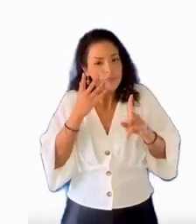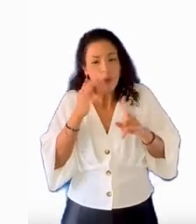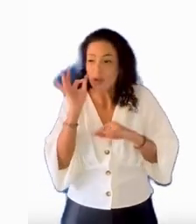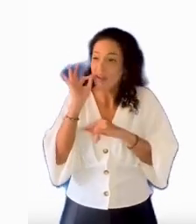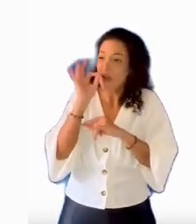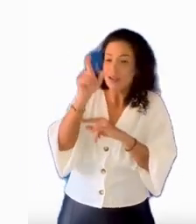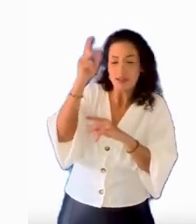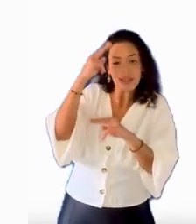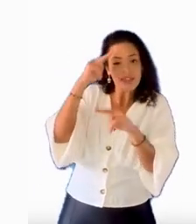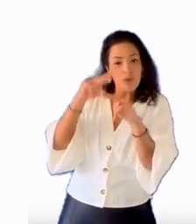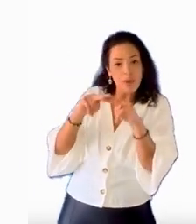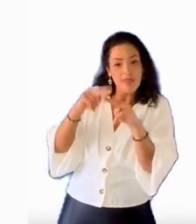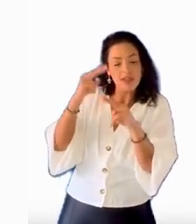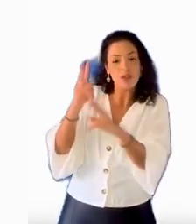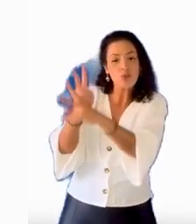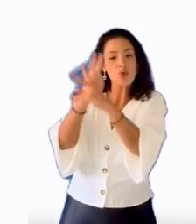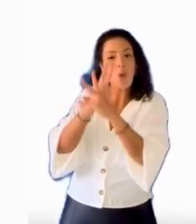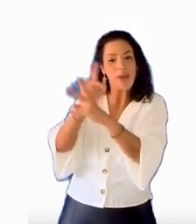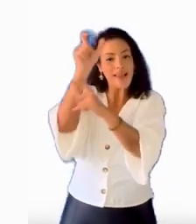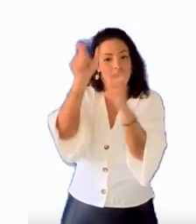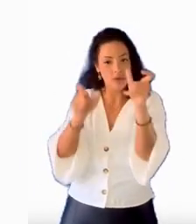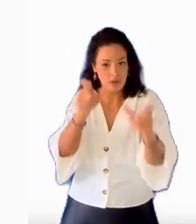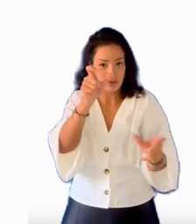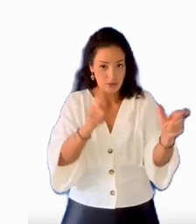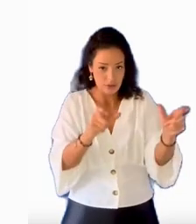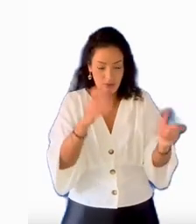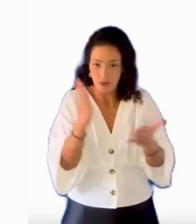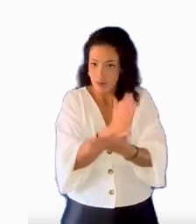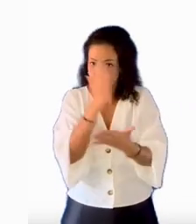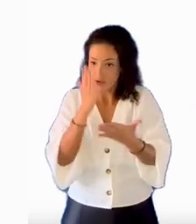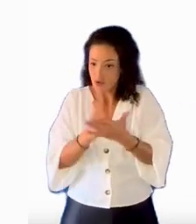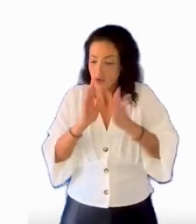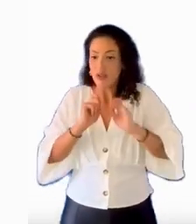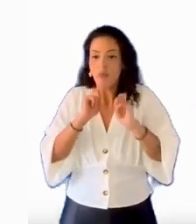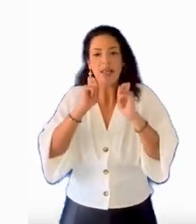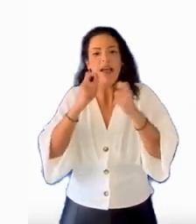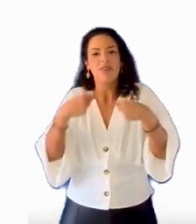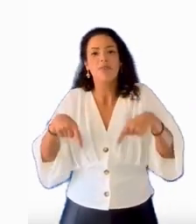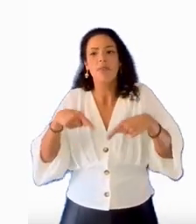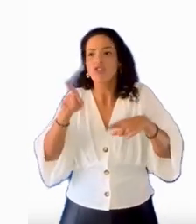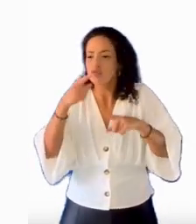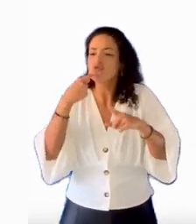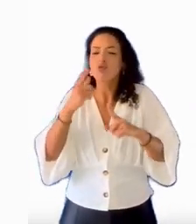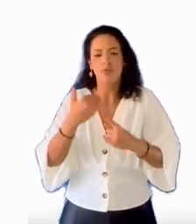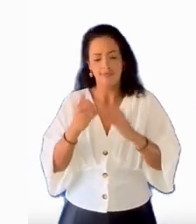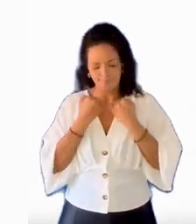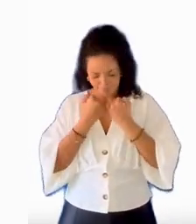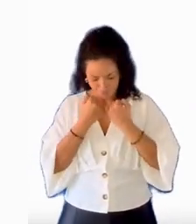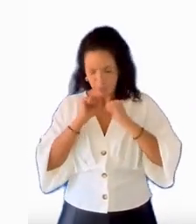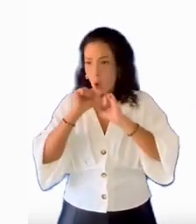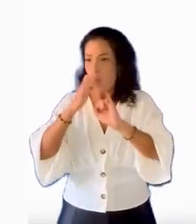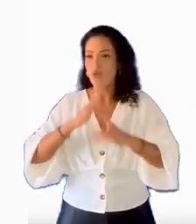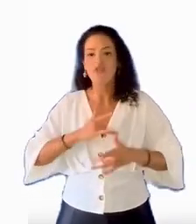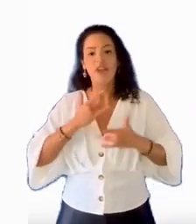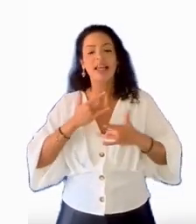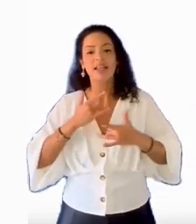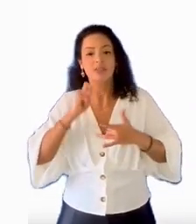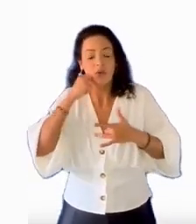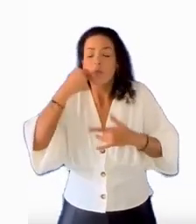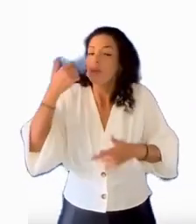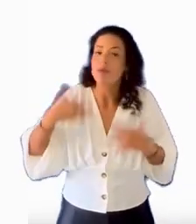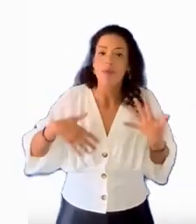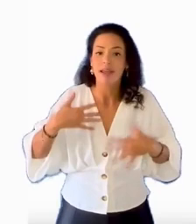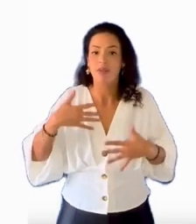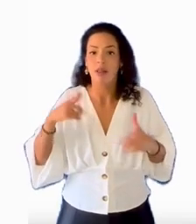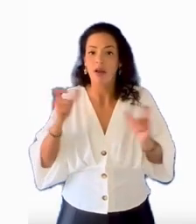asking this of parents and caregivers, it's important to ensure that we give them the permission to pay attention to their own needs. Bearing witness will be painful and